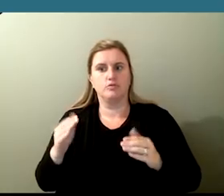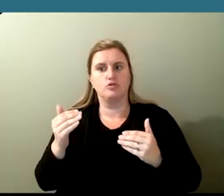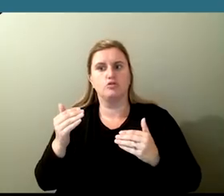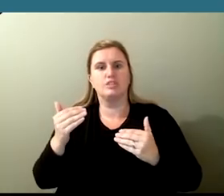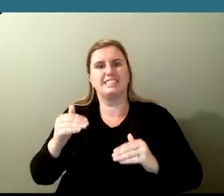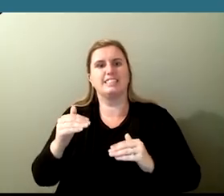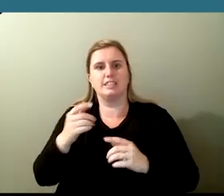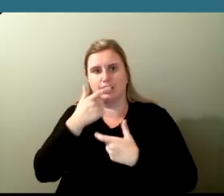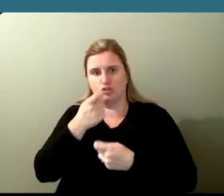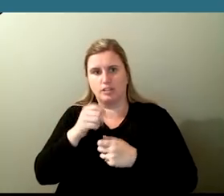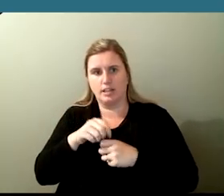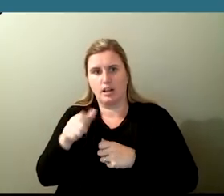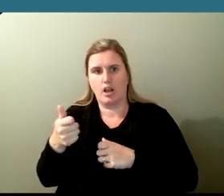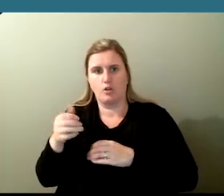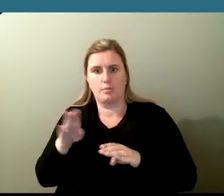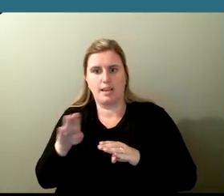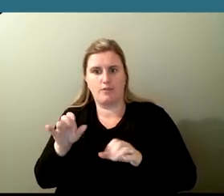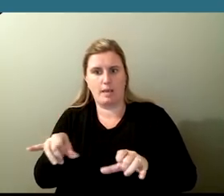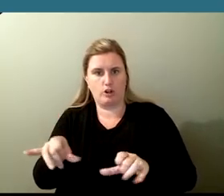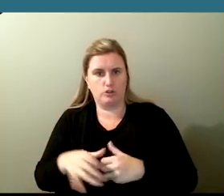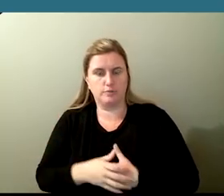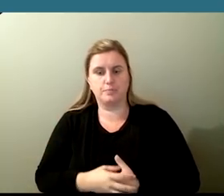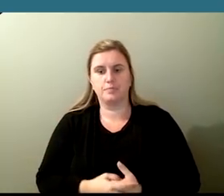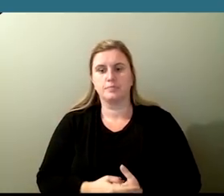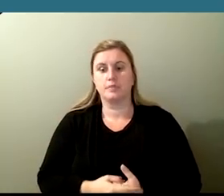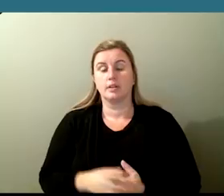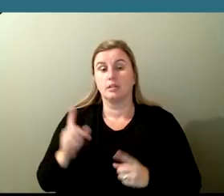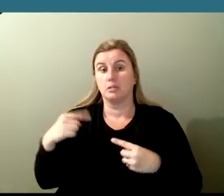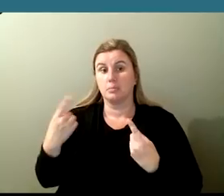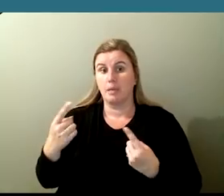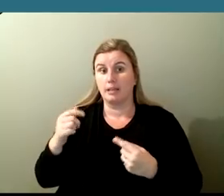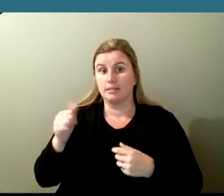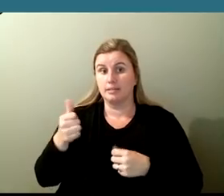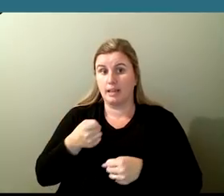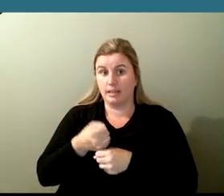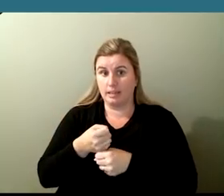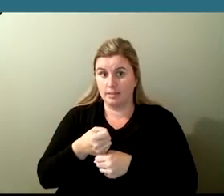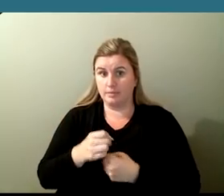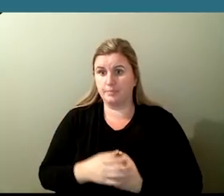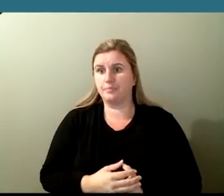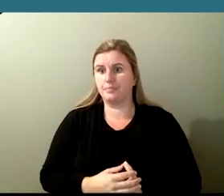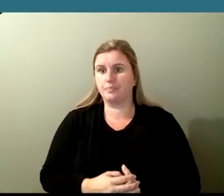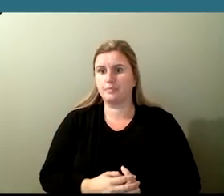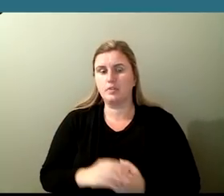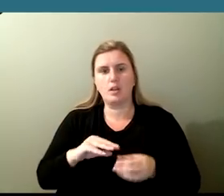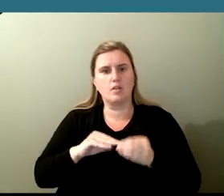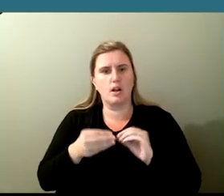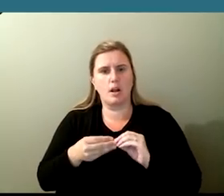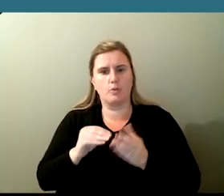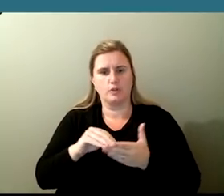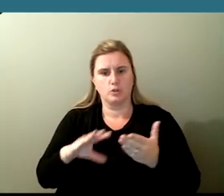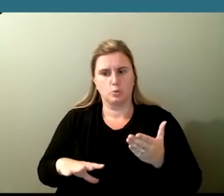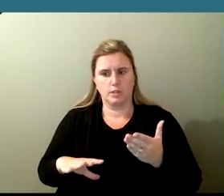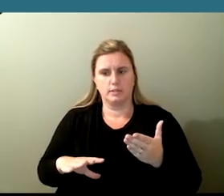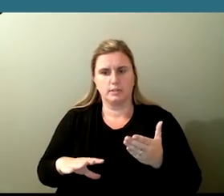restricted interests and or other behavioral patterns. So just over the last decade, the number of